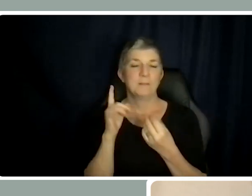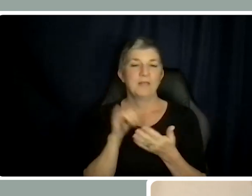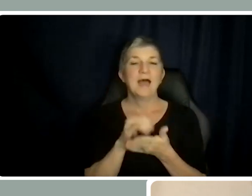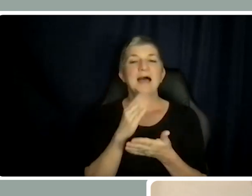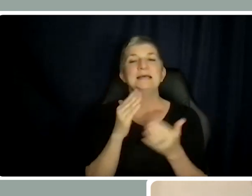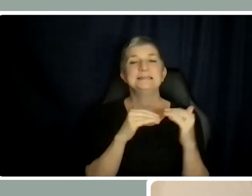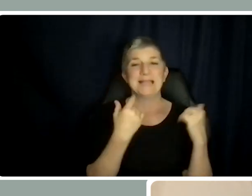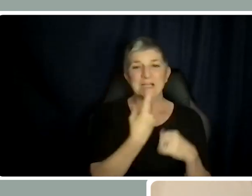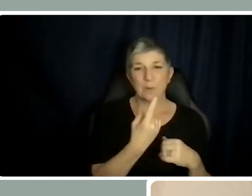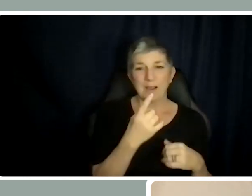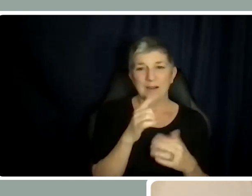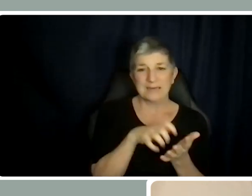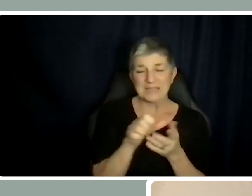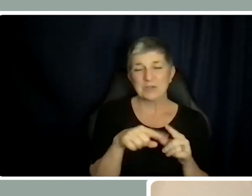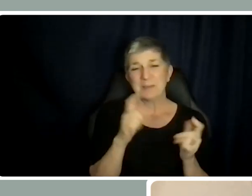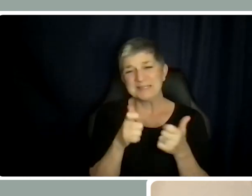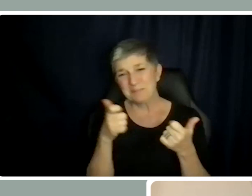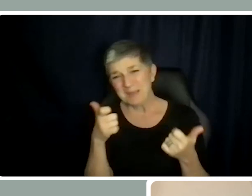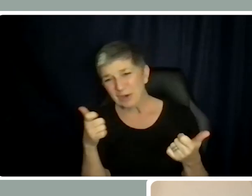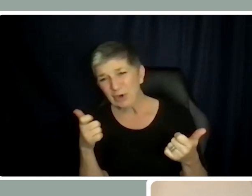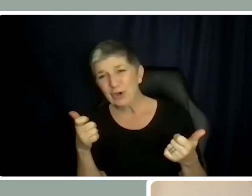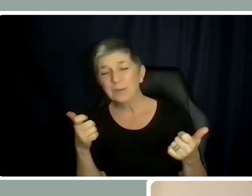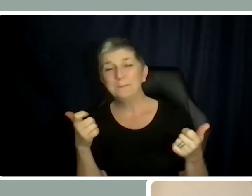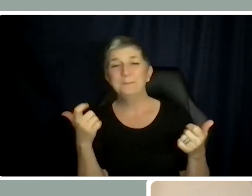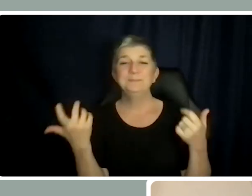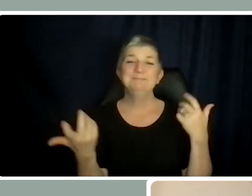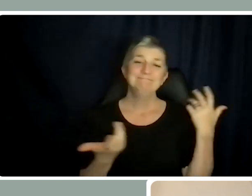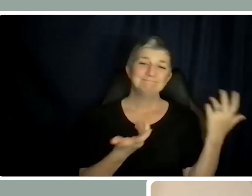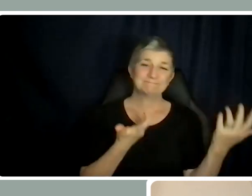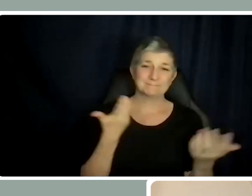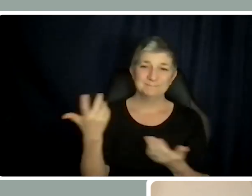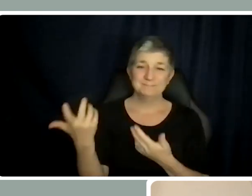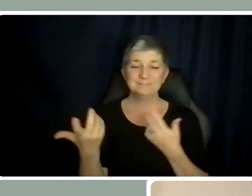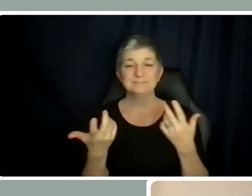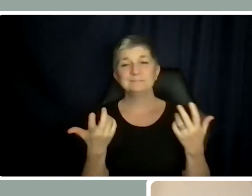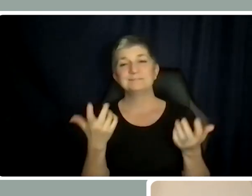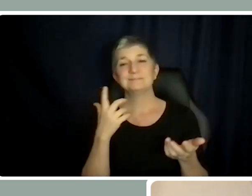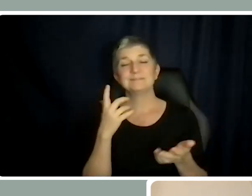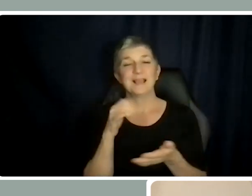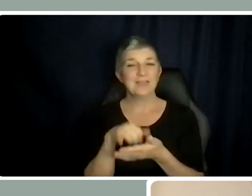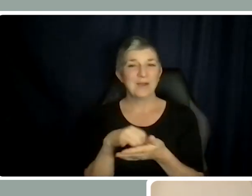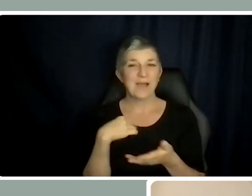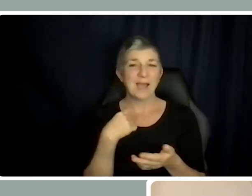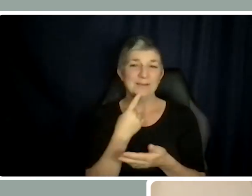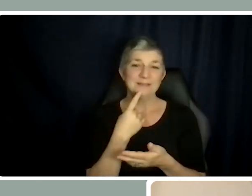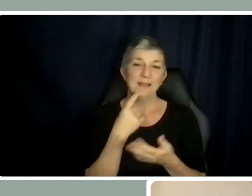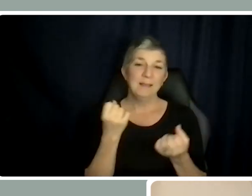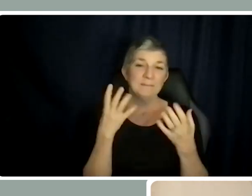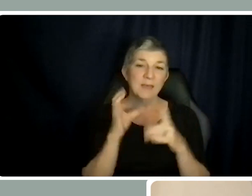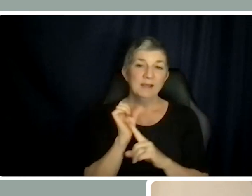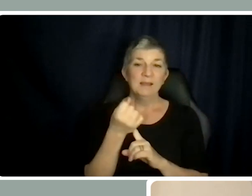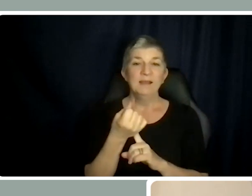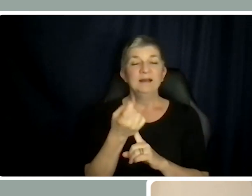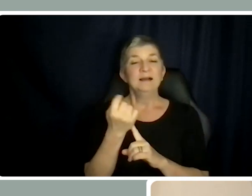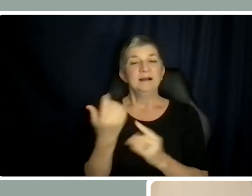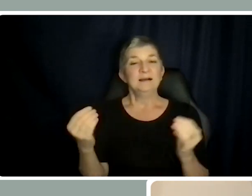1 cancer, but it's a little bit of a bigger stage 1 cancer. And those, I would say in many cases, it's a little bit